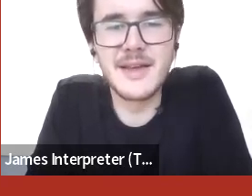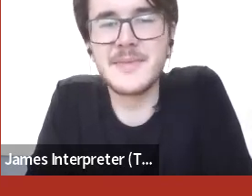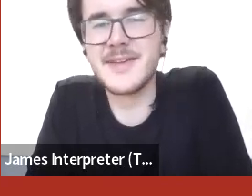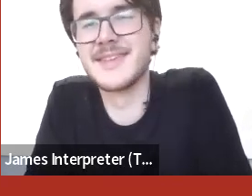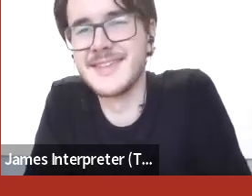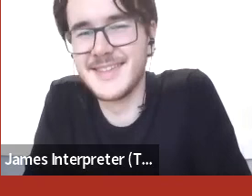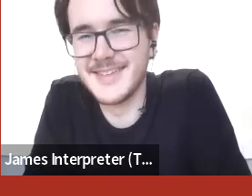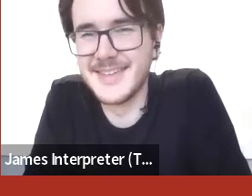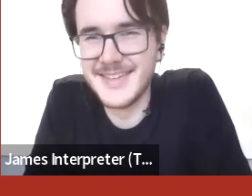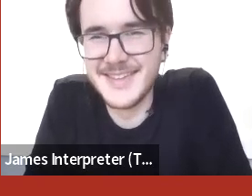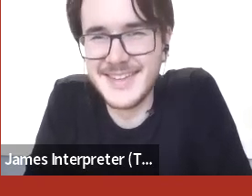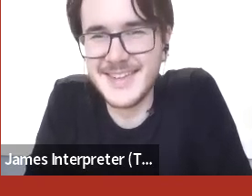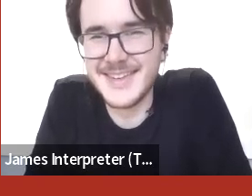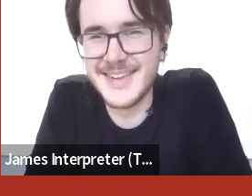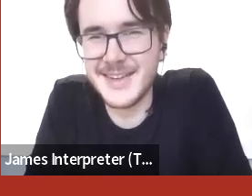Emily.